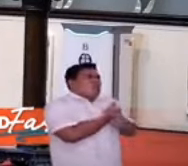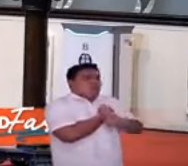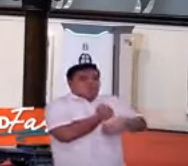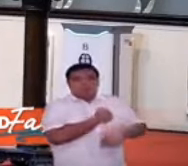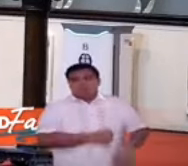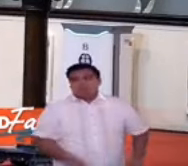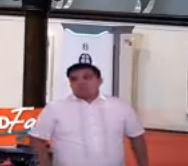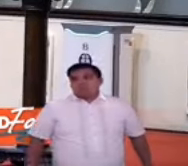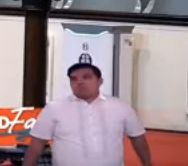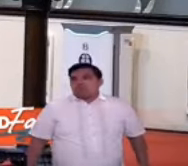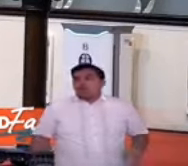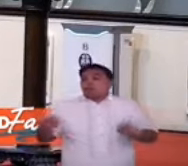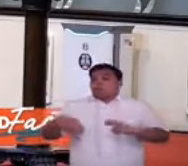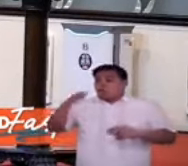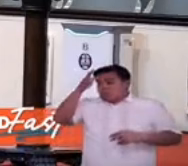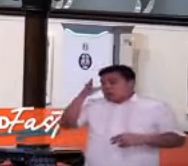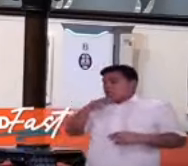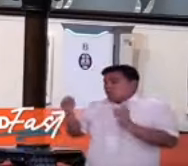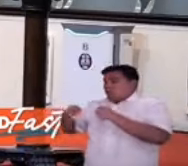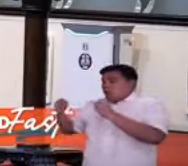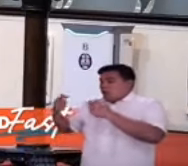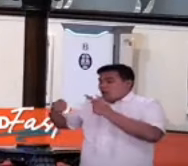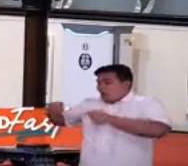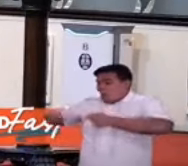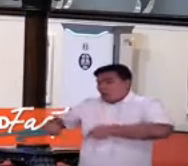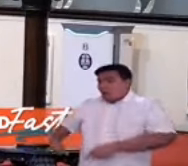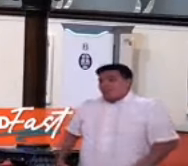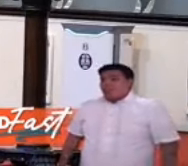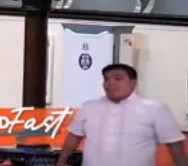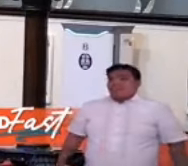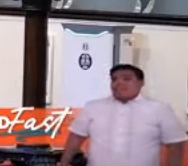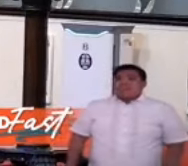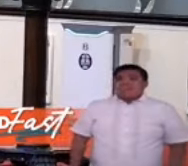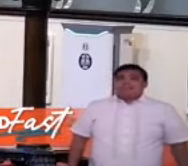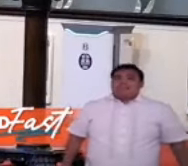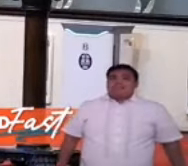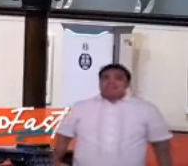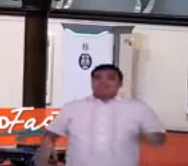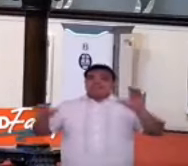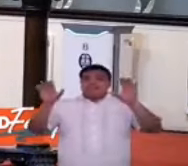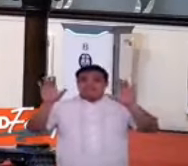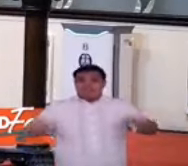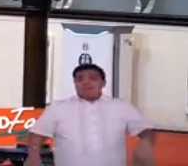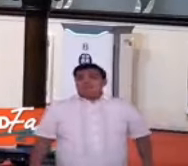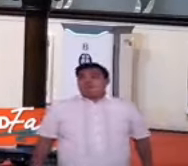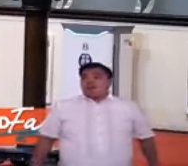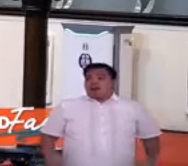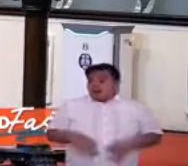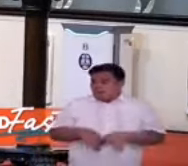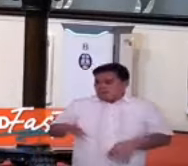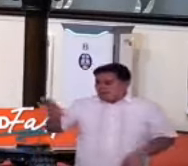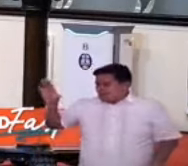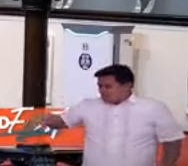Nya humanagbunal ni gawas ng anak. Ayo. Kay sibre kay babae ni, gabi. Imo giaway yung bana.